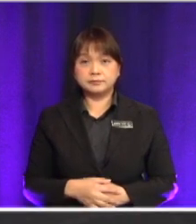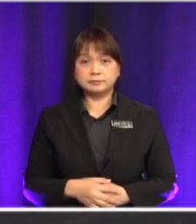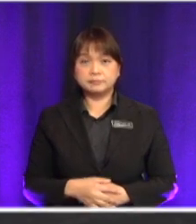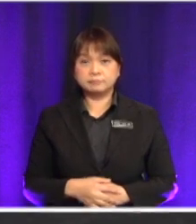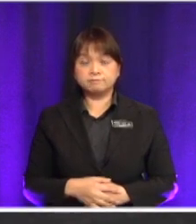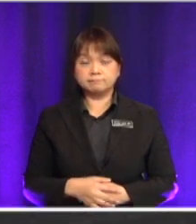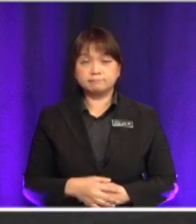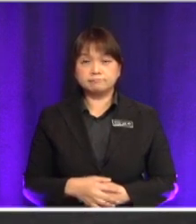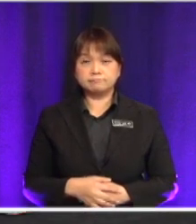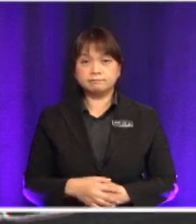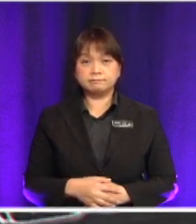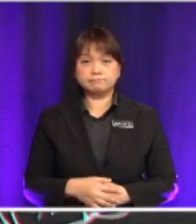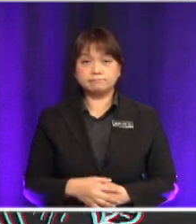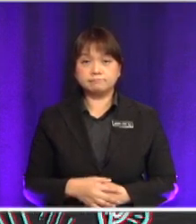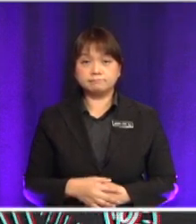everybody?